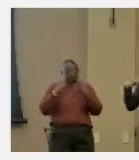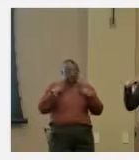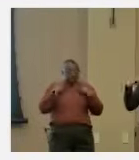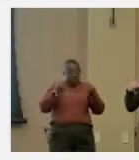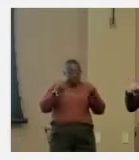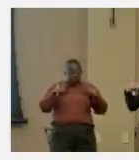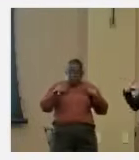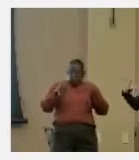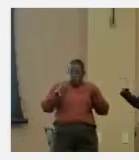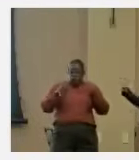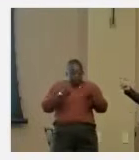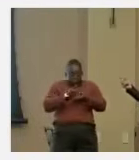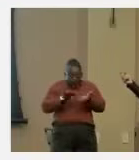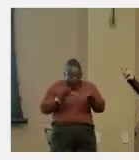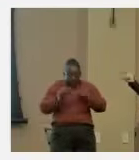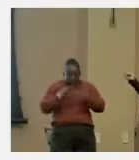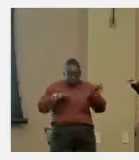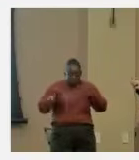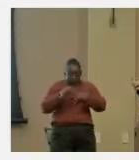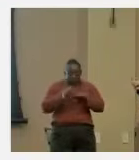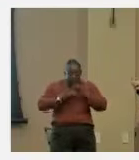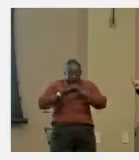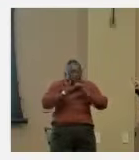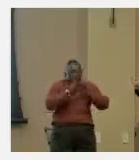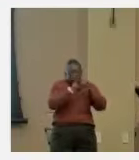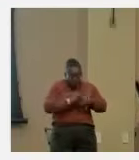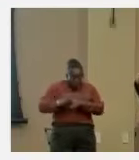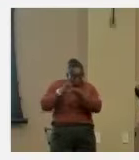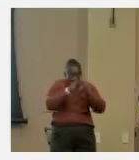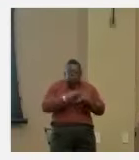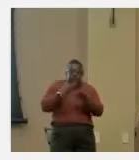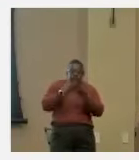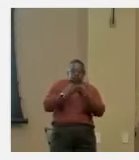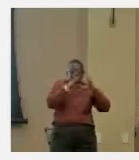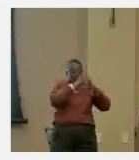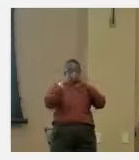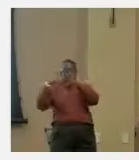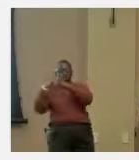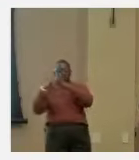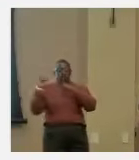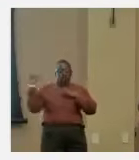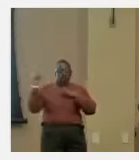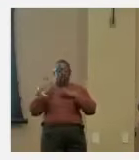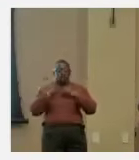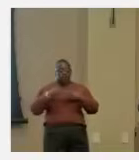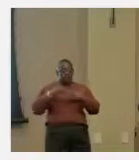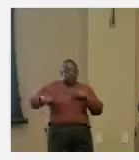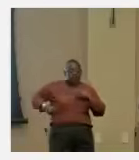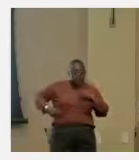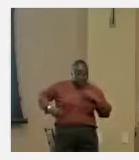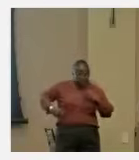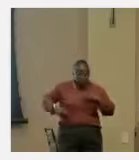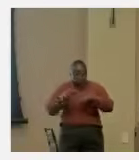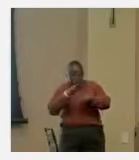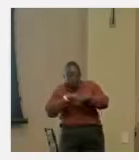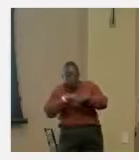everything functions perfectly. As shown here in the two circles, we have the two major parts of the immune system: the innate immunity,